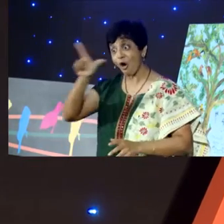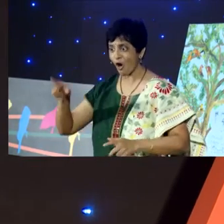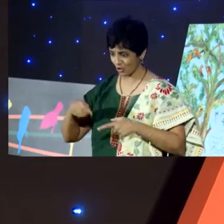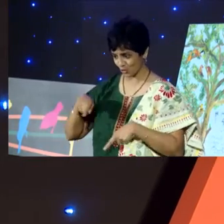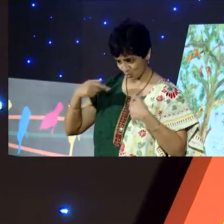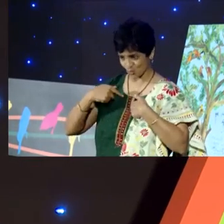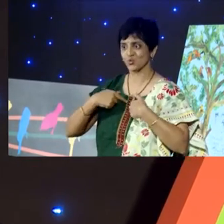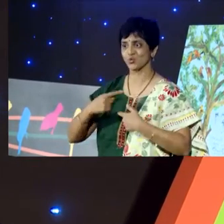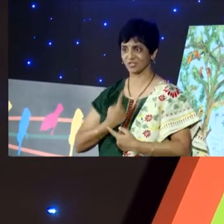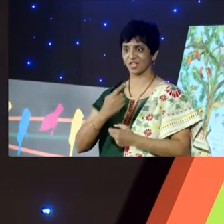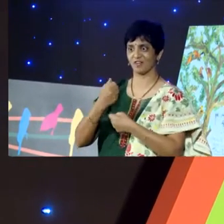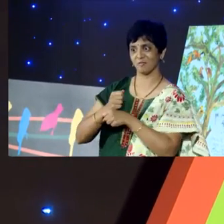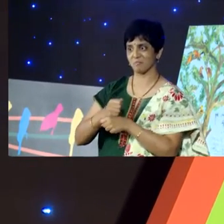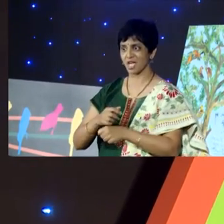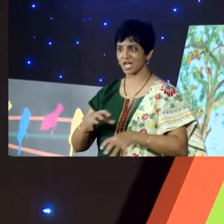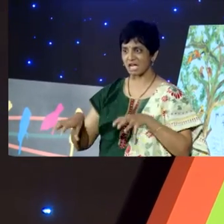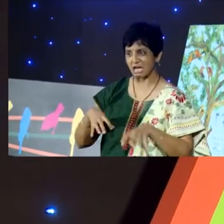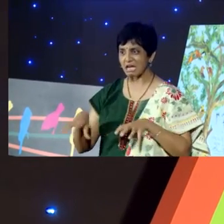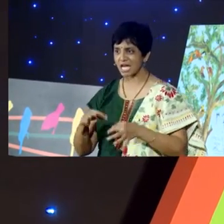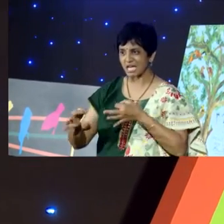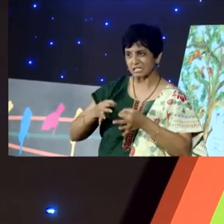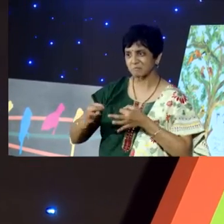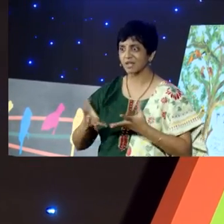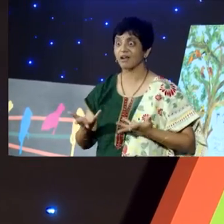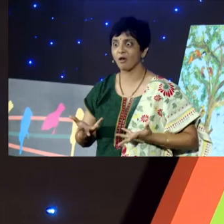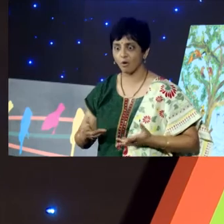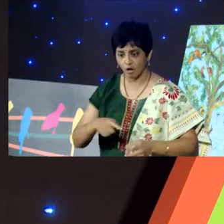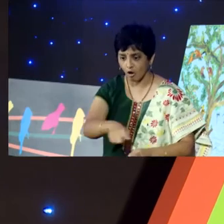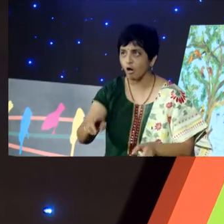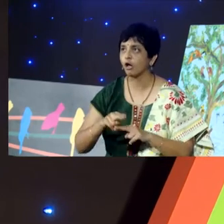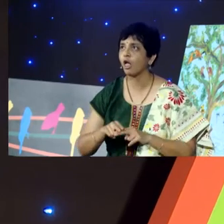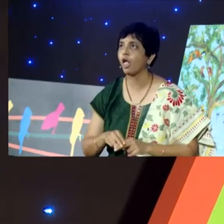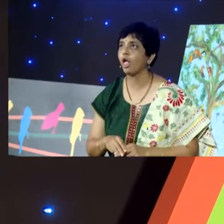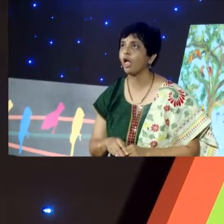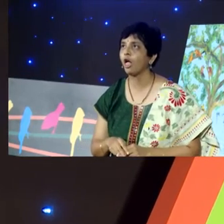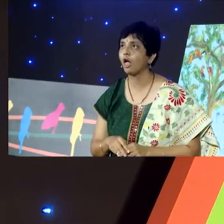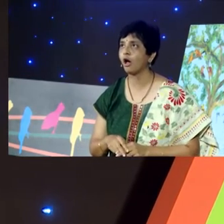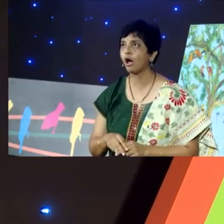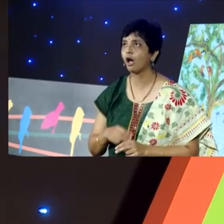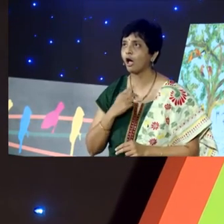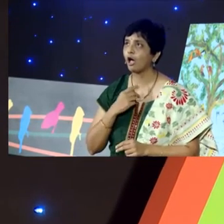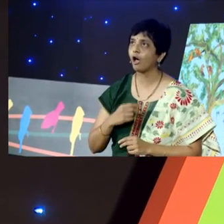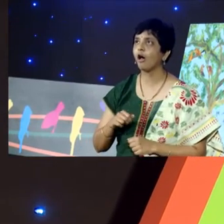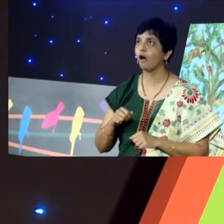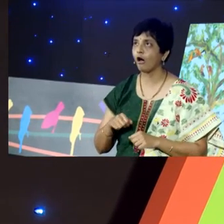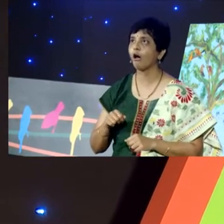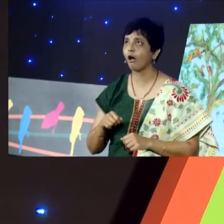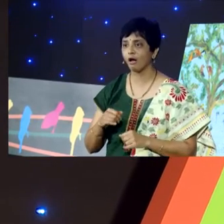single character and holding these kids spellbound with the magic of